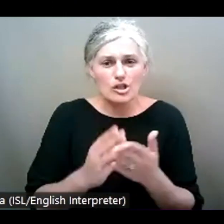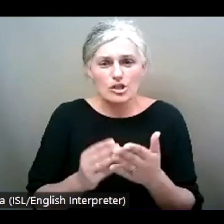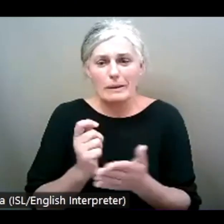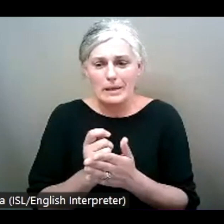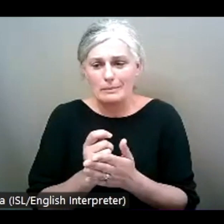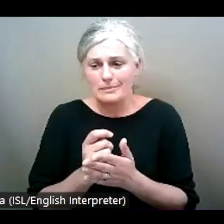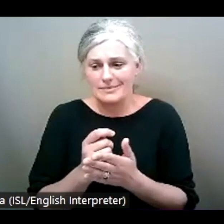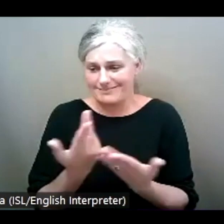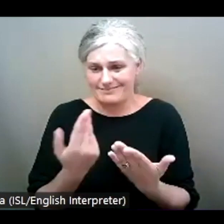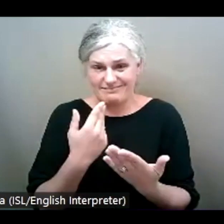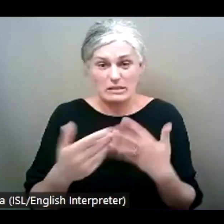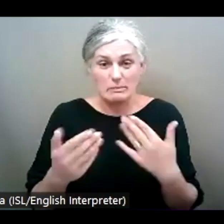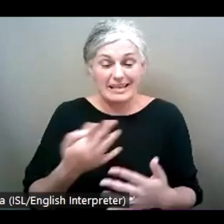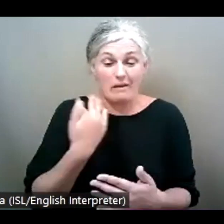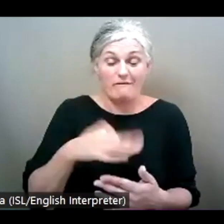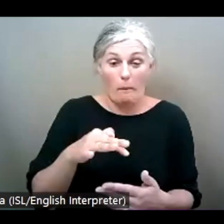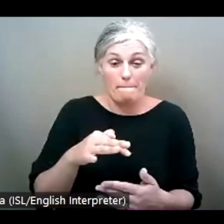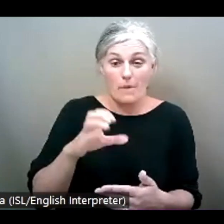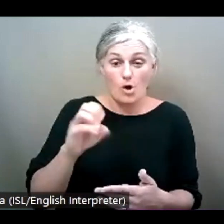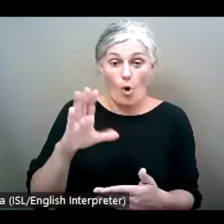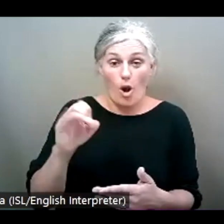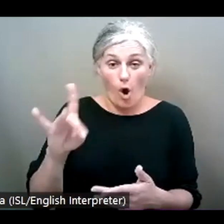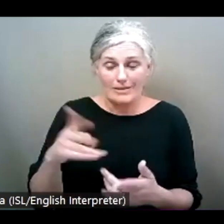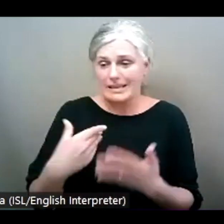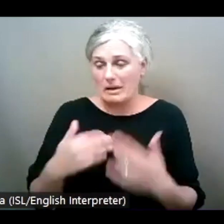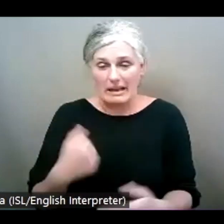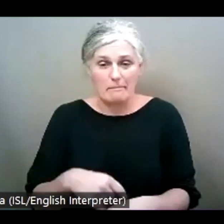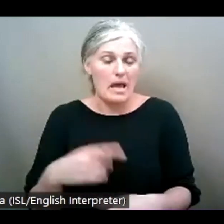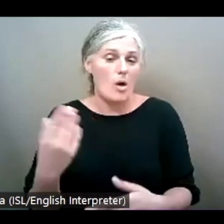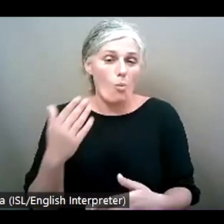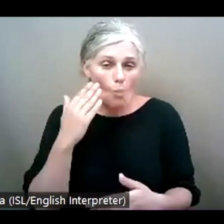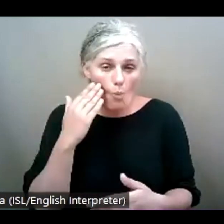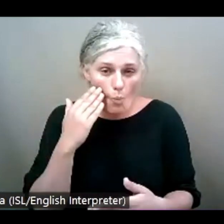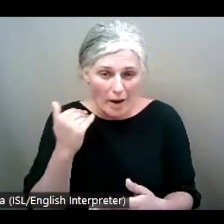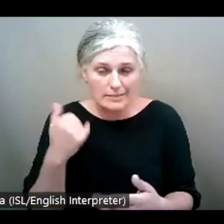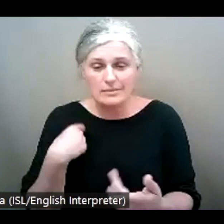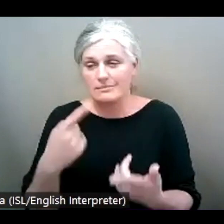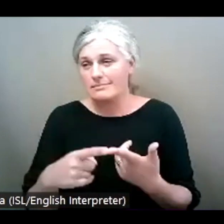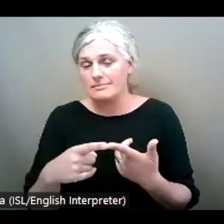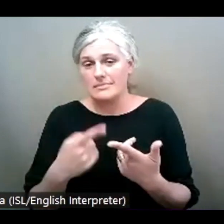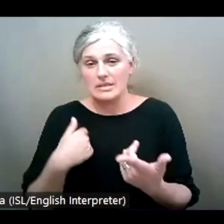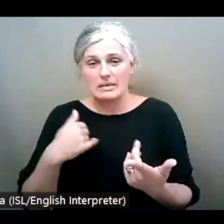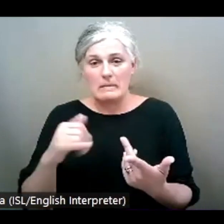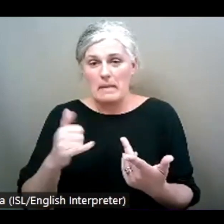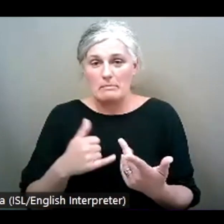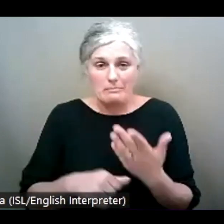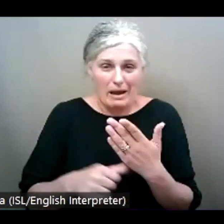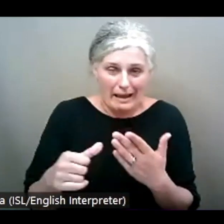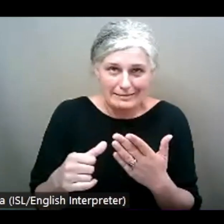Dublin. It doesn't matter whether I'm white, slightly mid to late 50s,